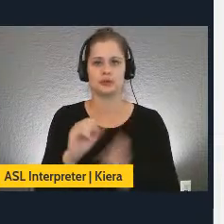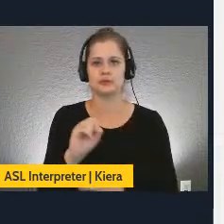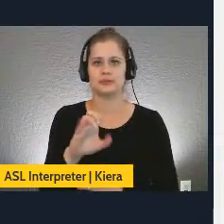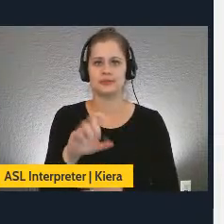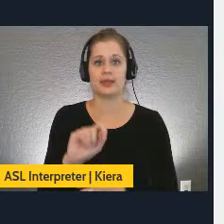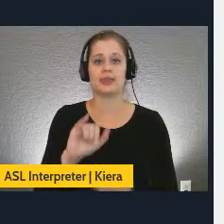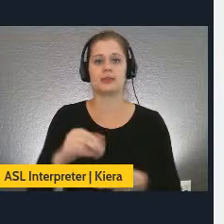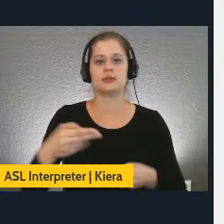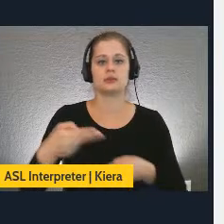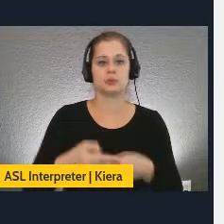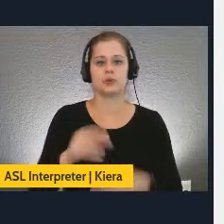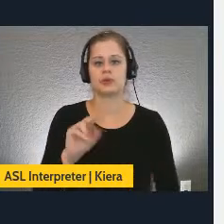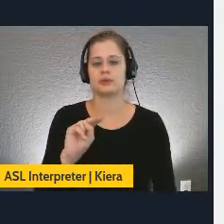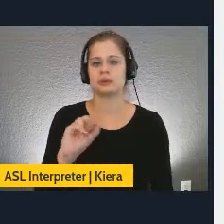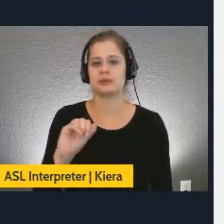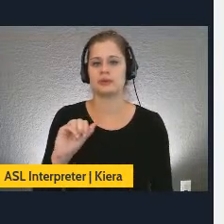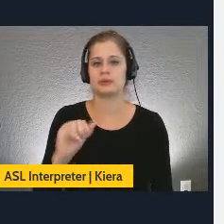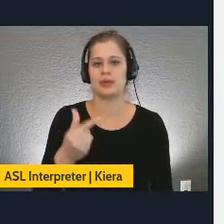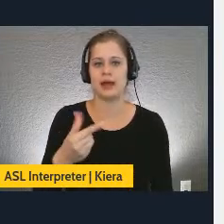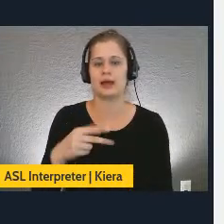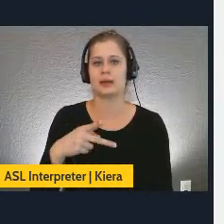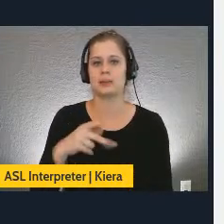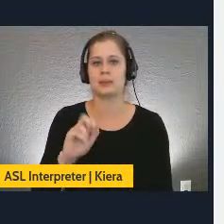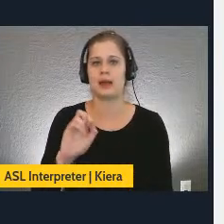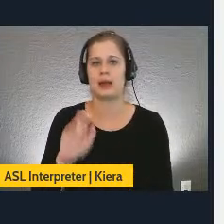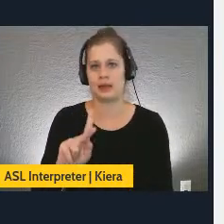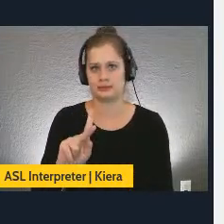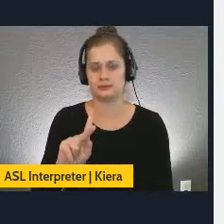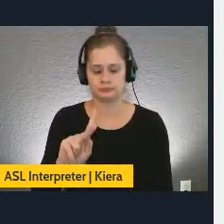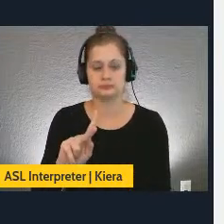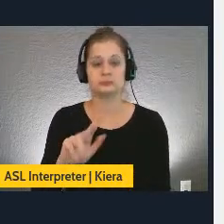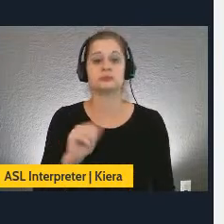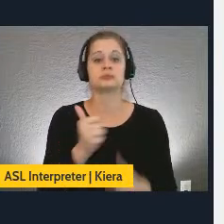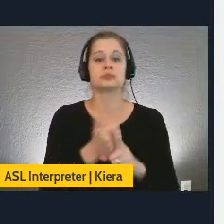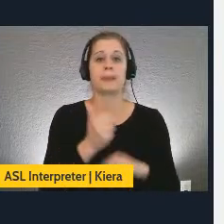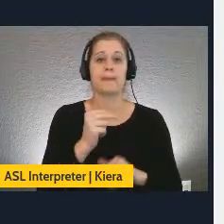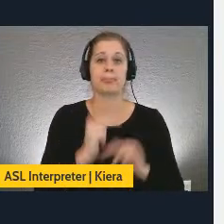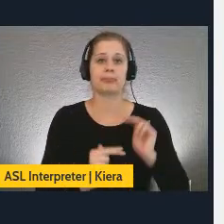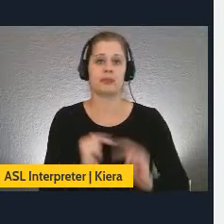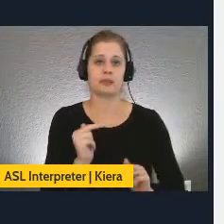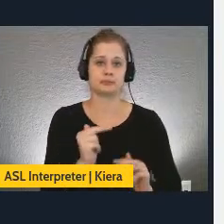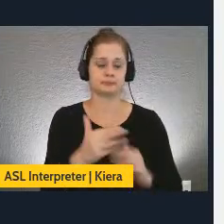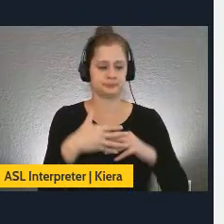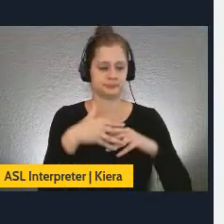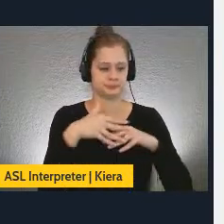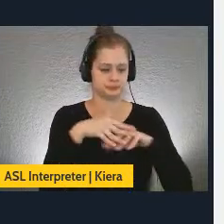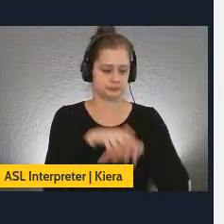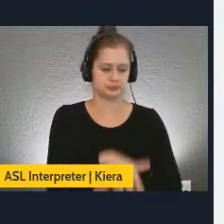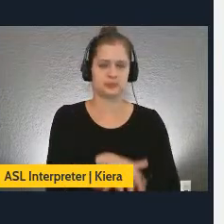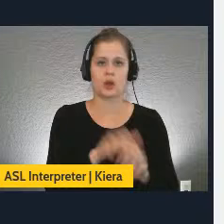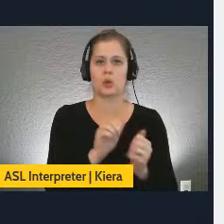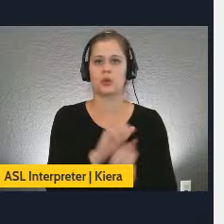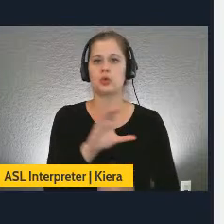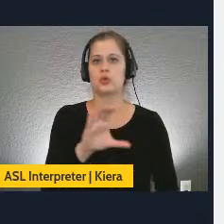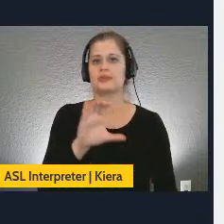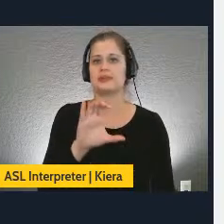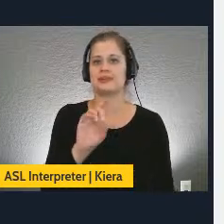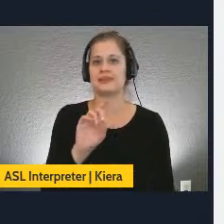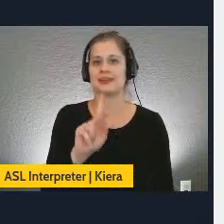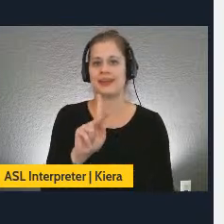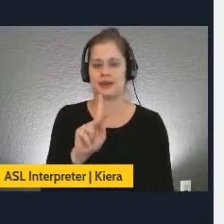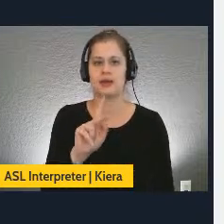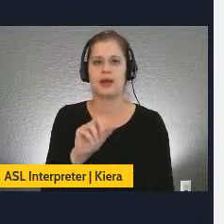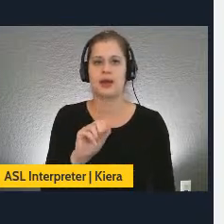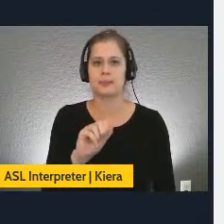packs. Because CDK-nag is a construct that integrates natively in with your CDK applications, it